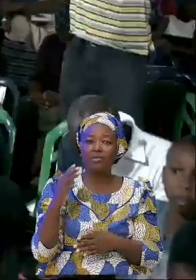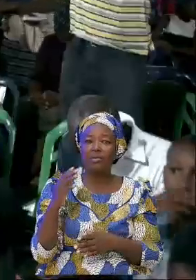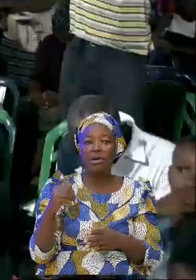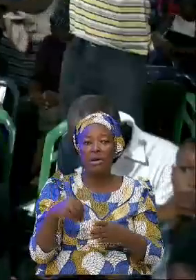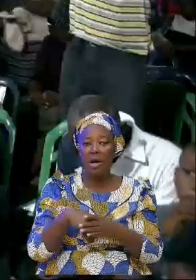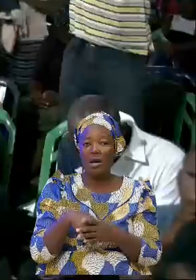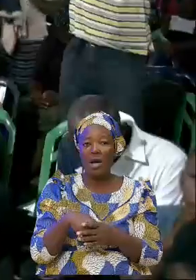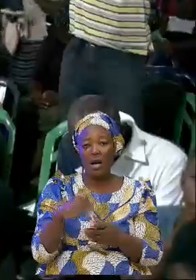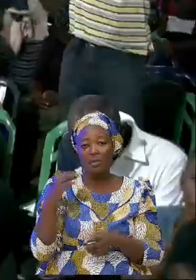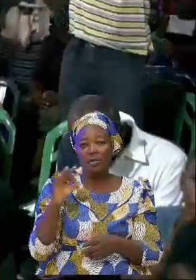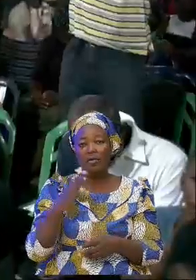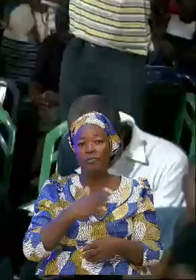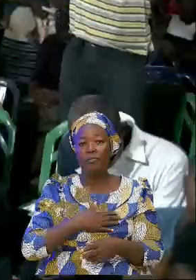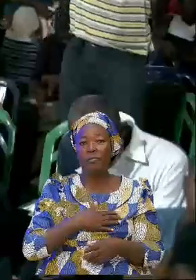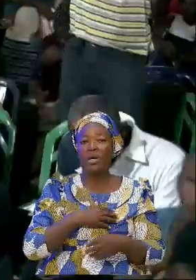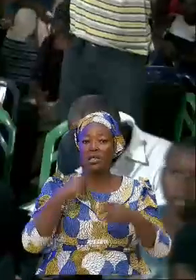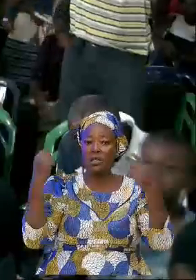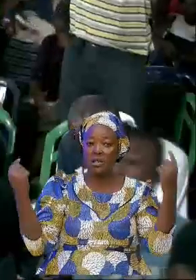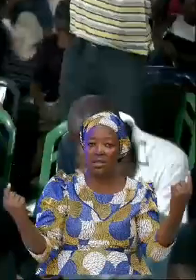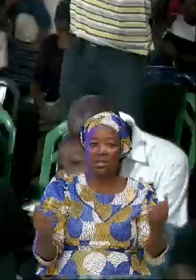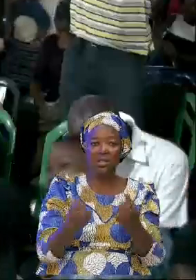Lord, I come